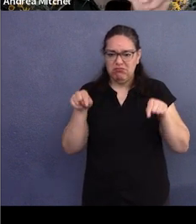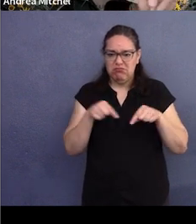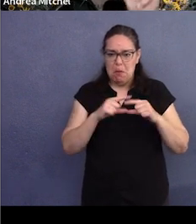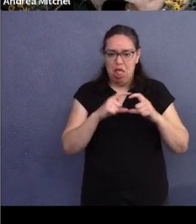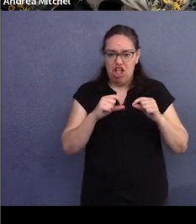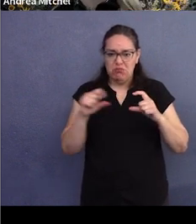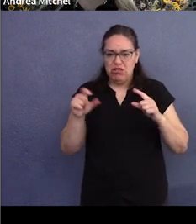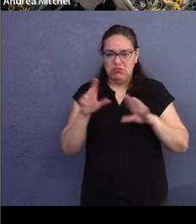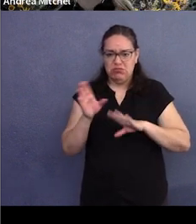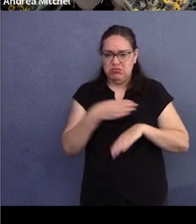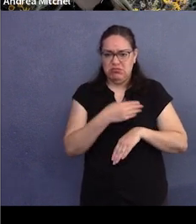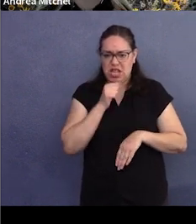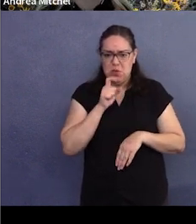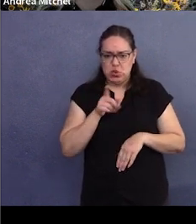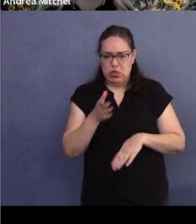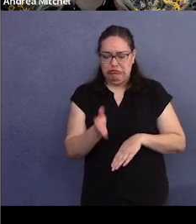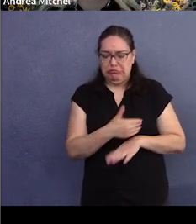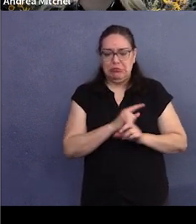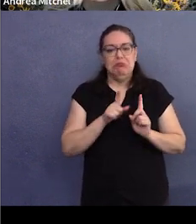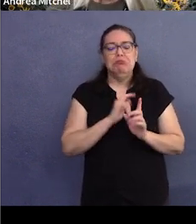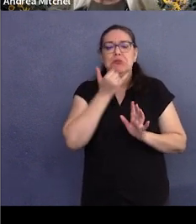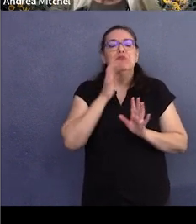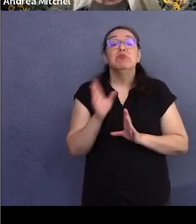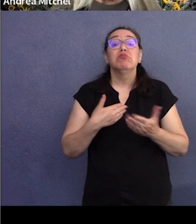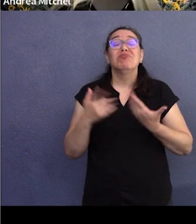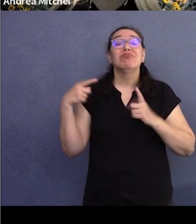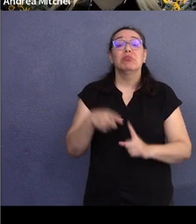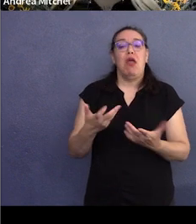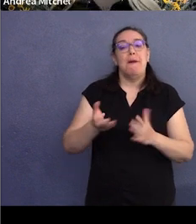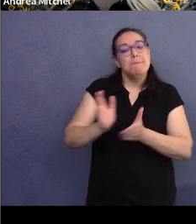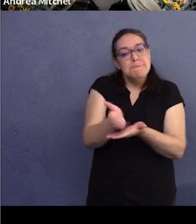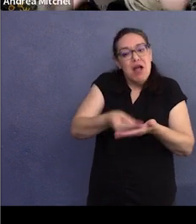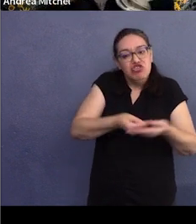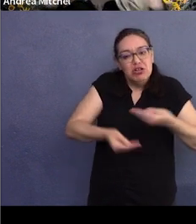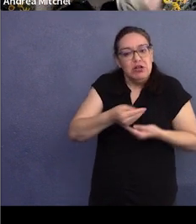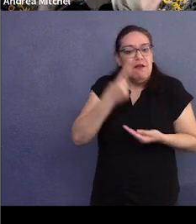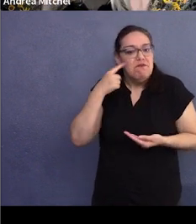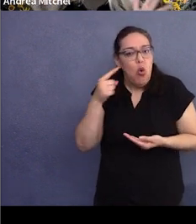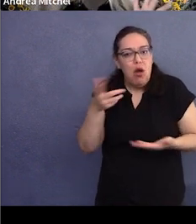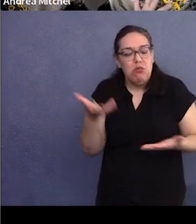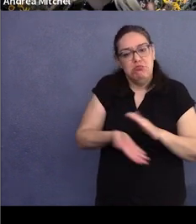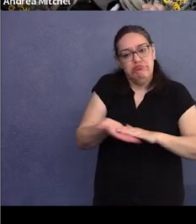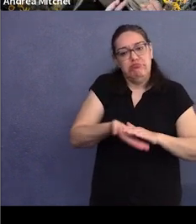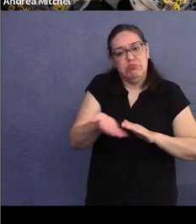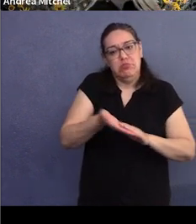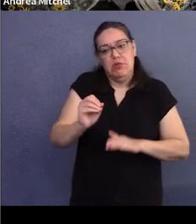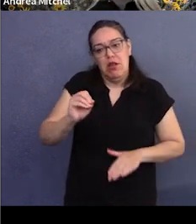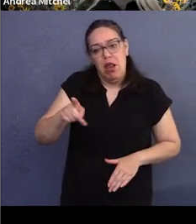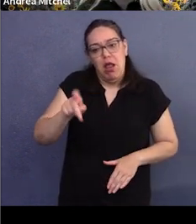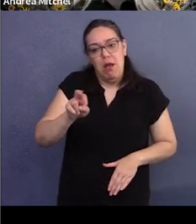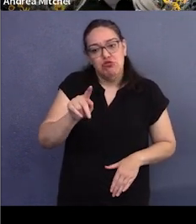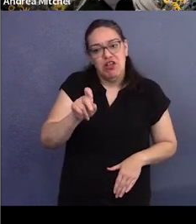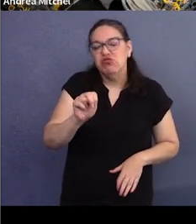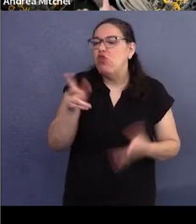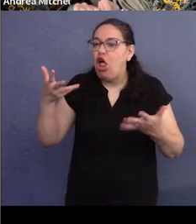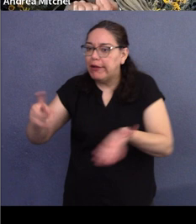block was not supposed to be there. So this is basically budgeting for operations. Okay. So now we've already talked about people. So we've talked about partial